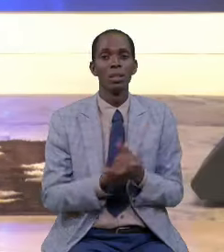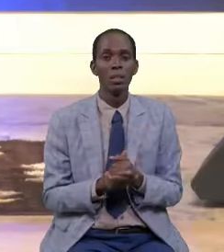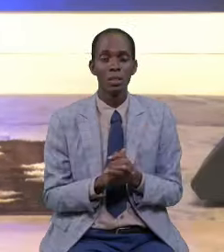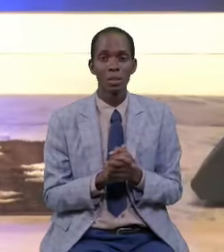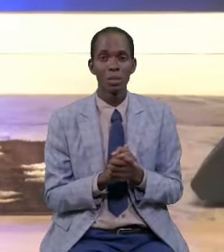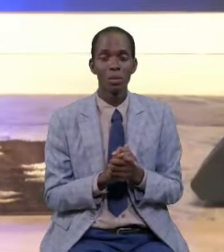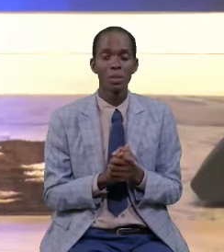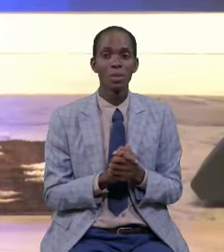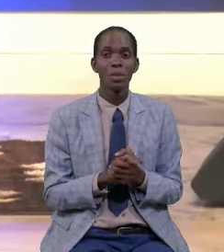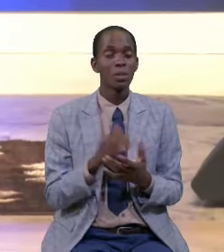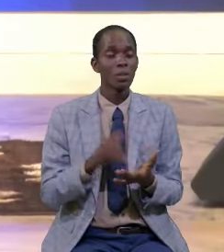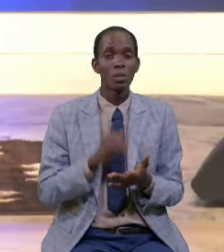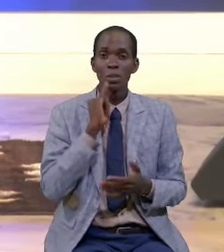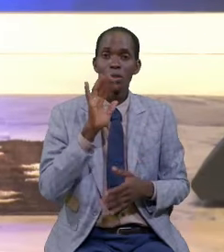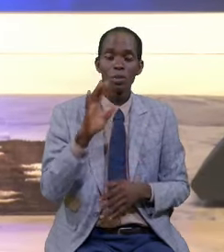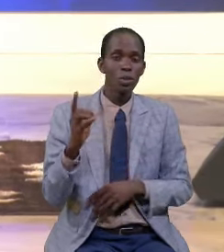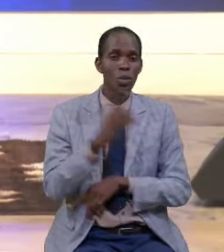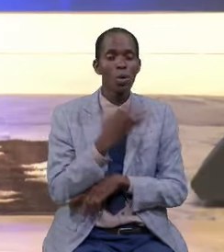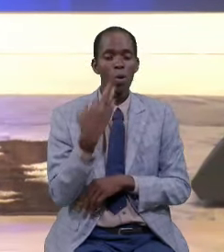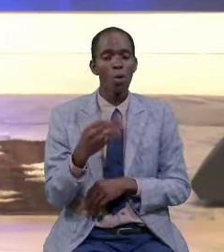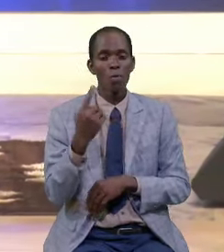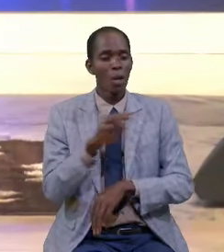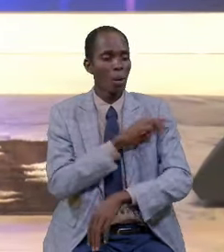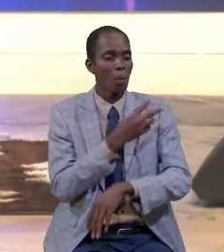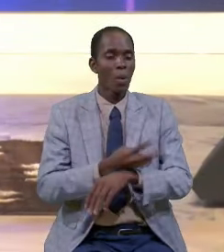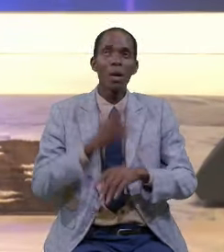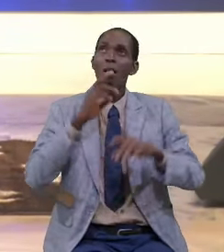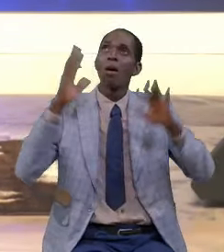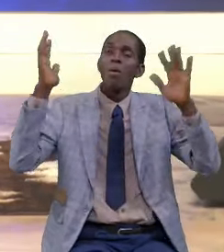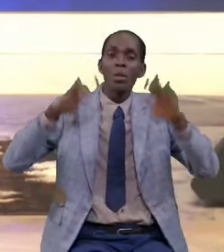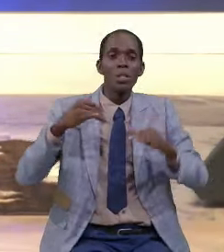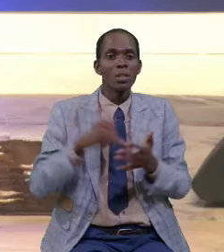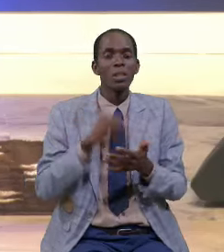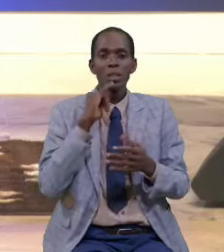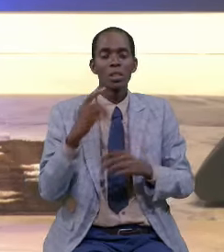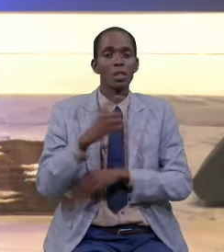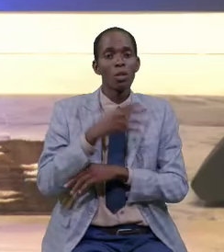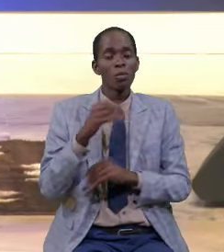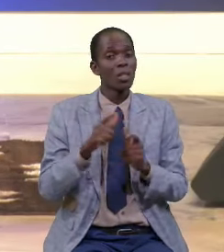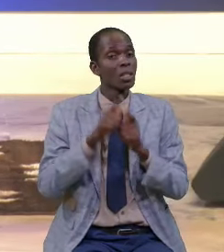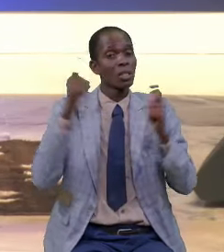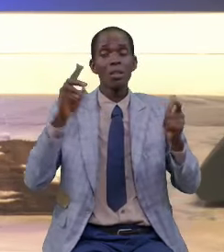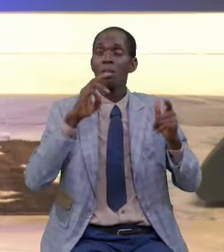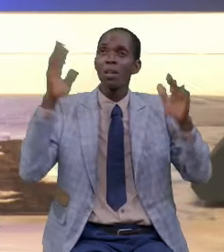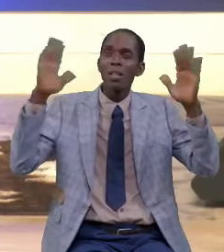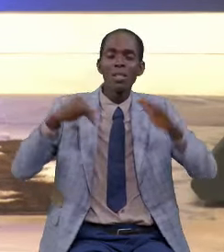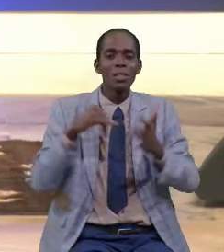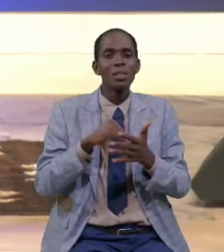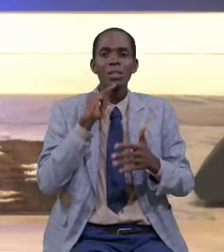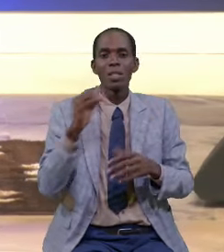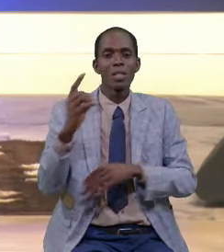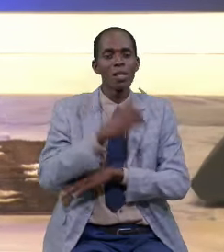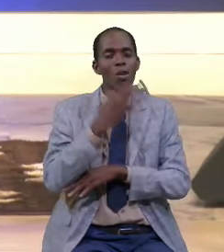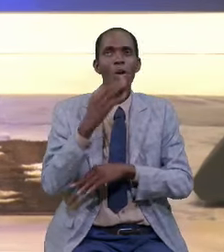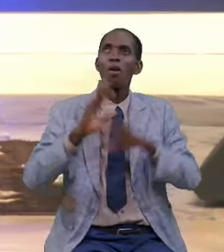It's a day of a mighty rain. It's a day of a great rain. A day of miracle.